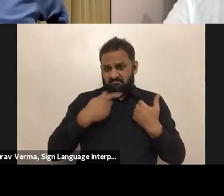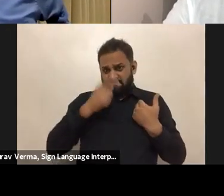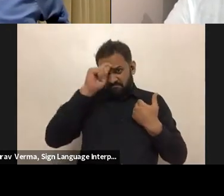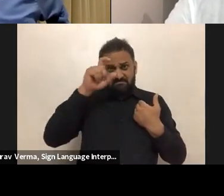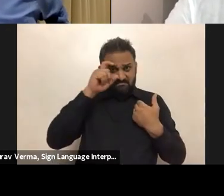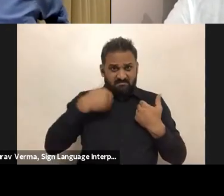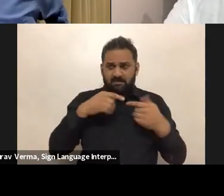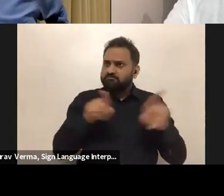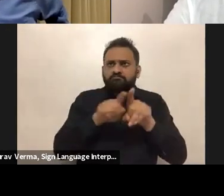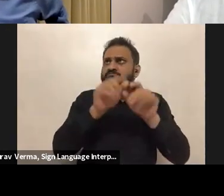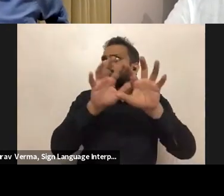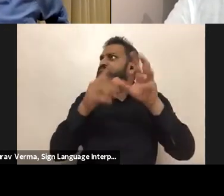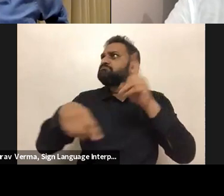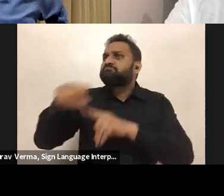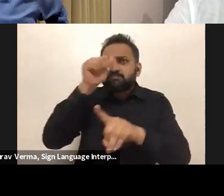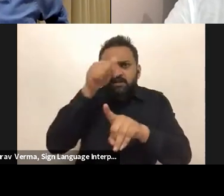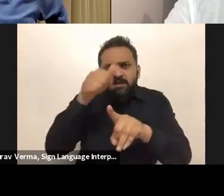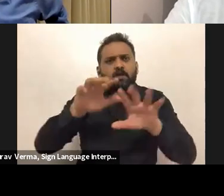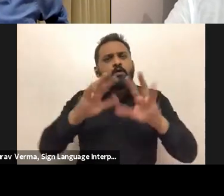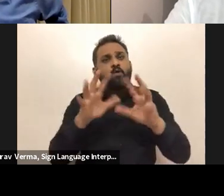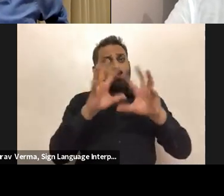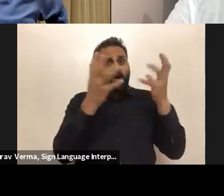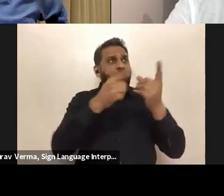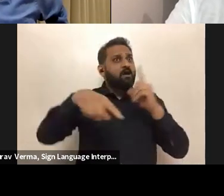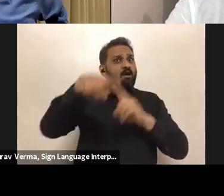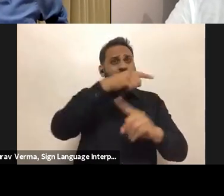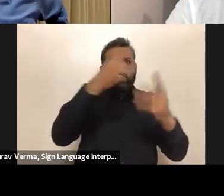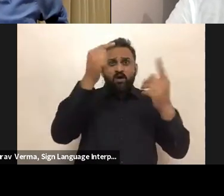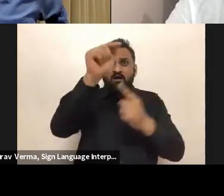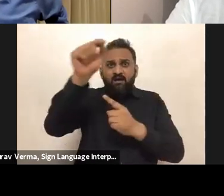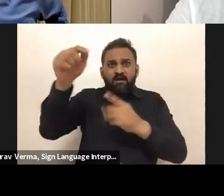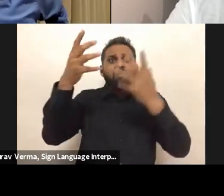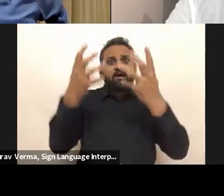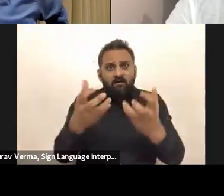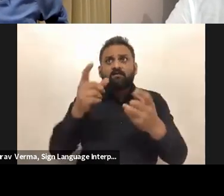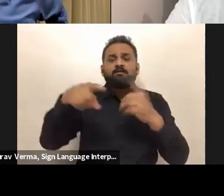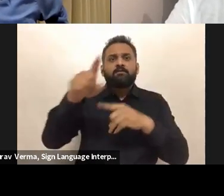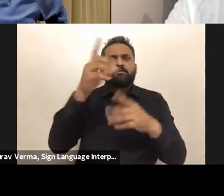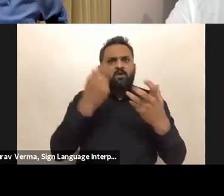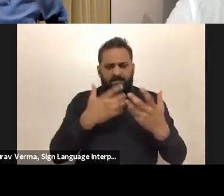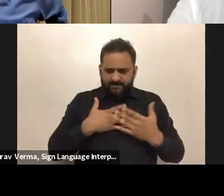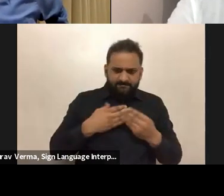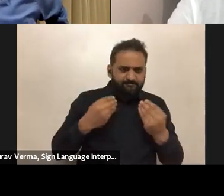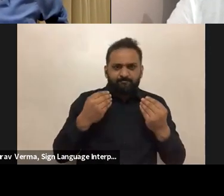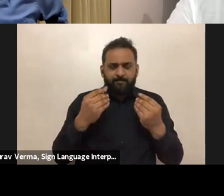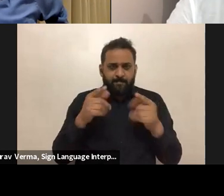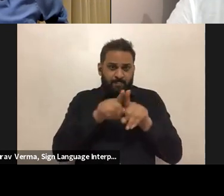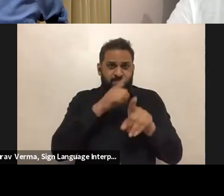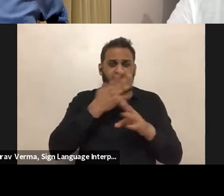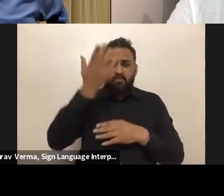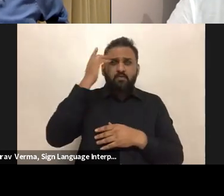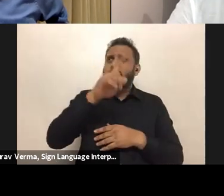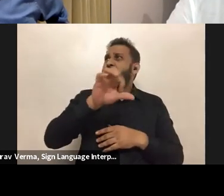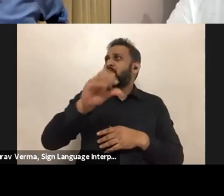now, who have always wanted to have someone to really look up to. I grew up in the 90s, Ben. I had